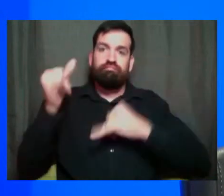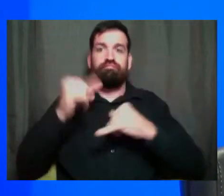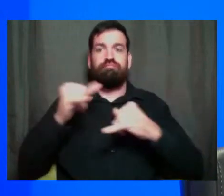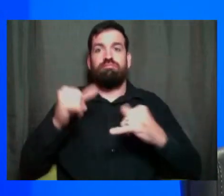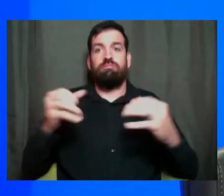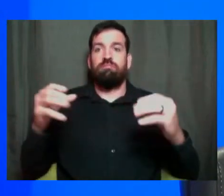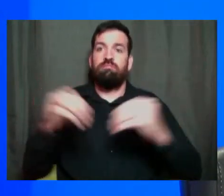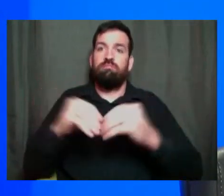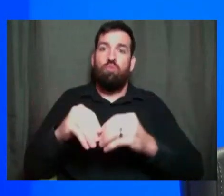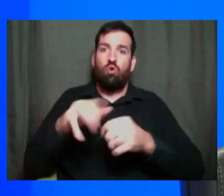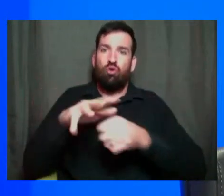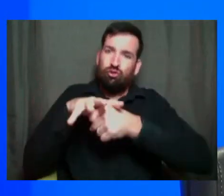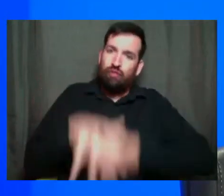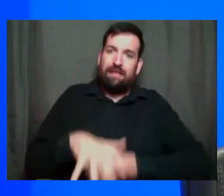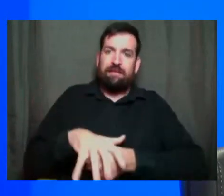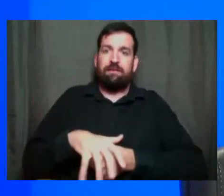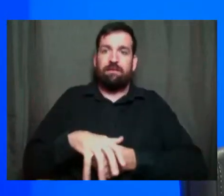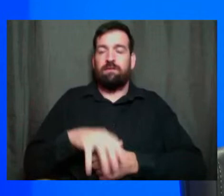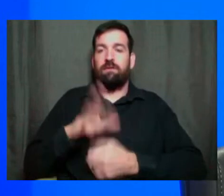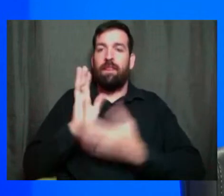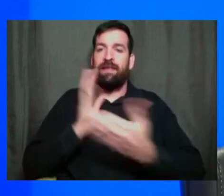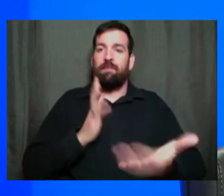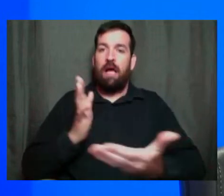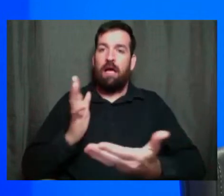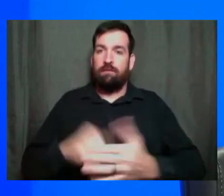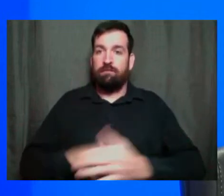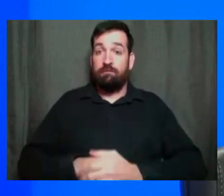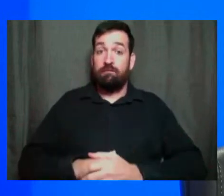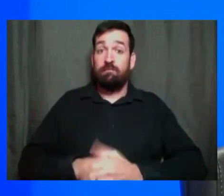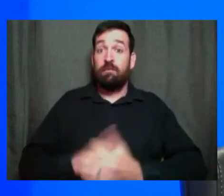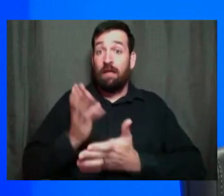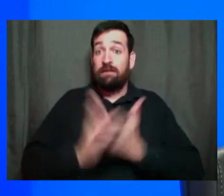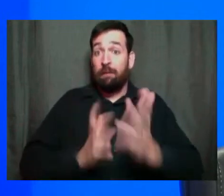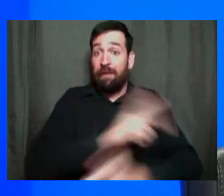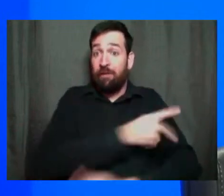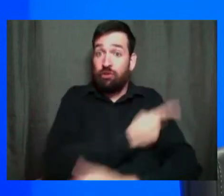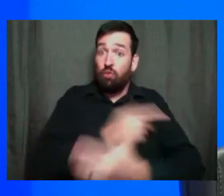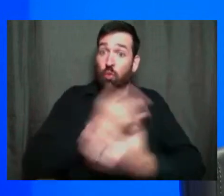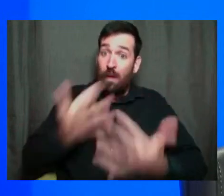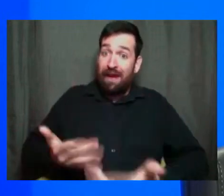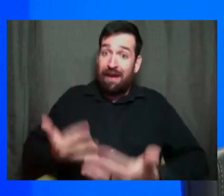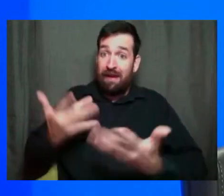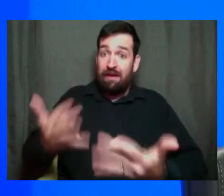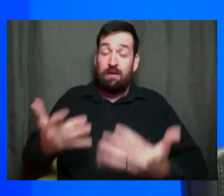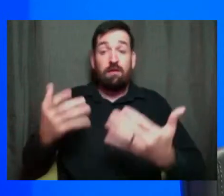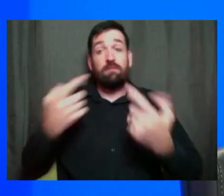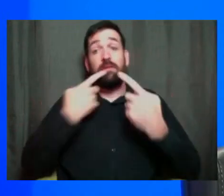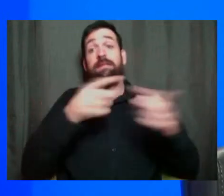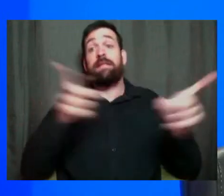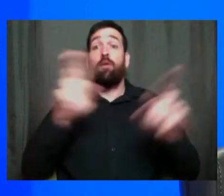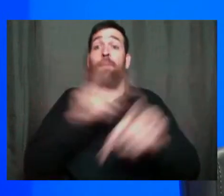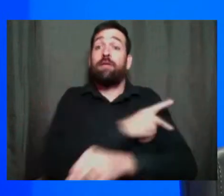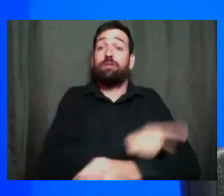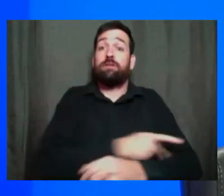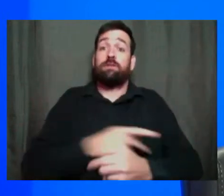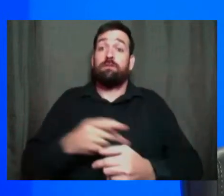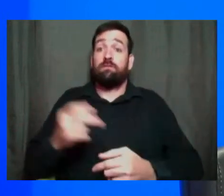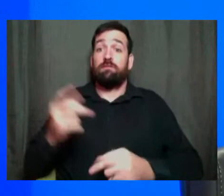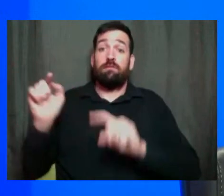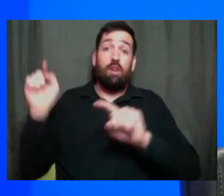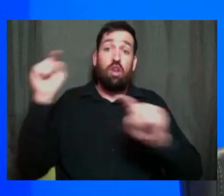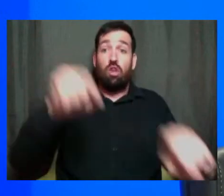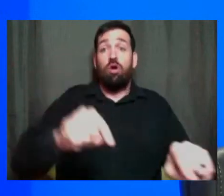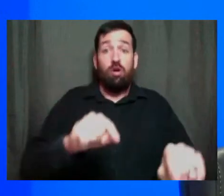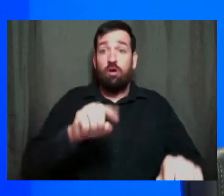even more. So there are patients that are waiting to get replaced. All I tell patients, if you go to the website, you can